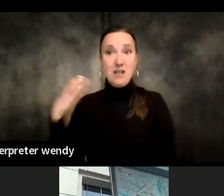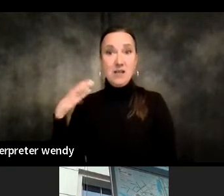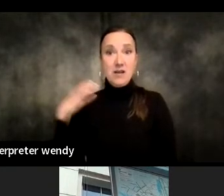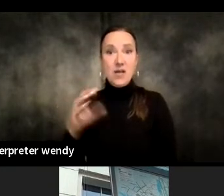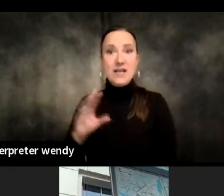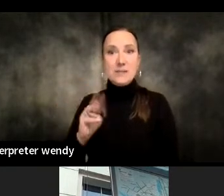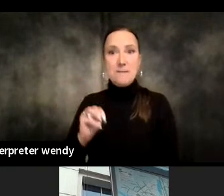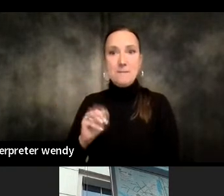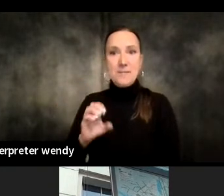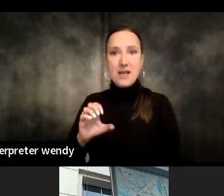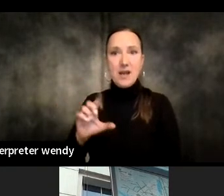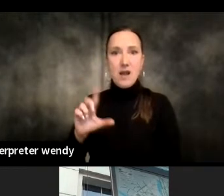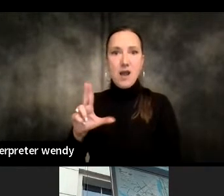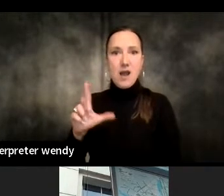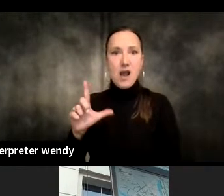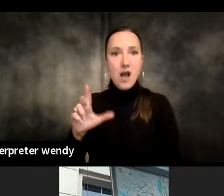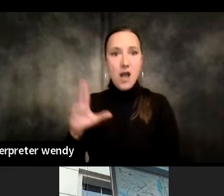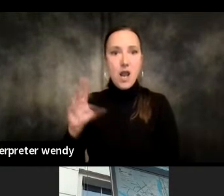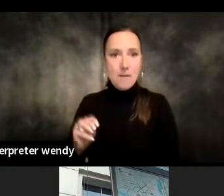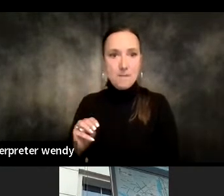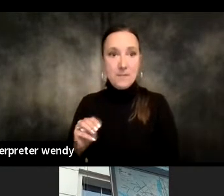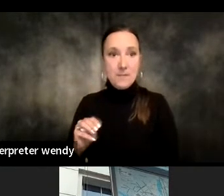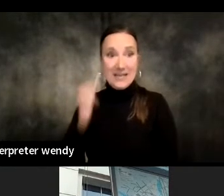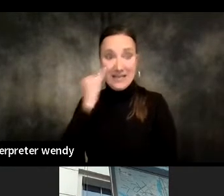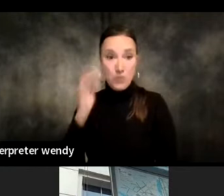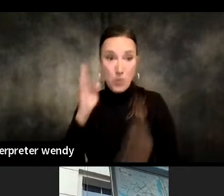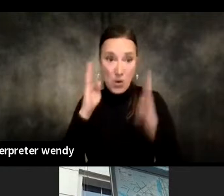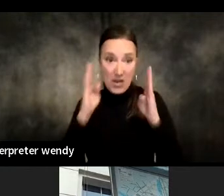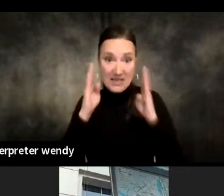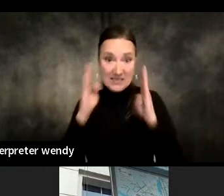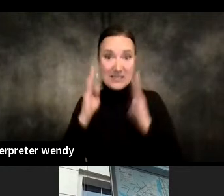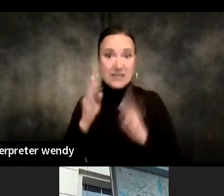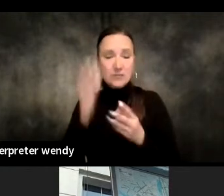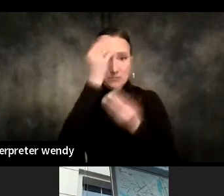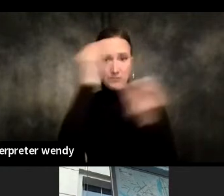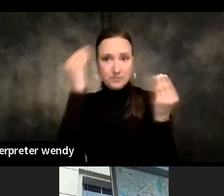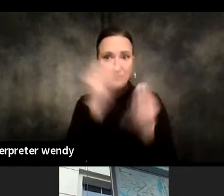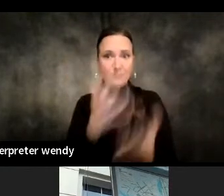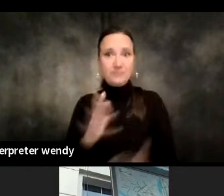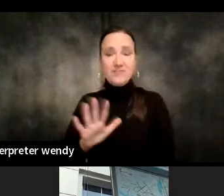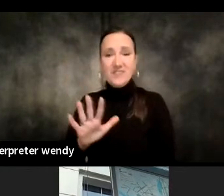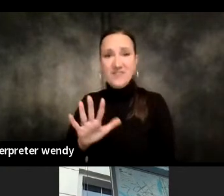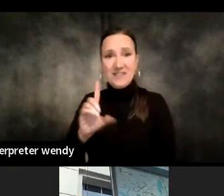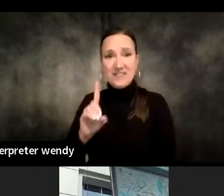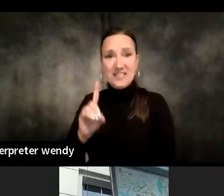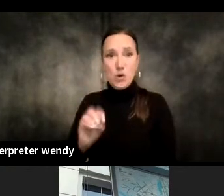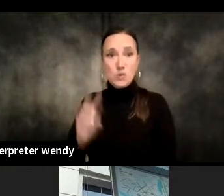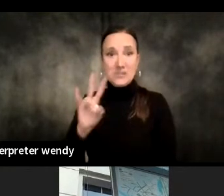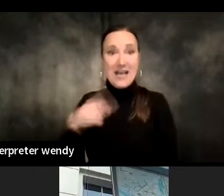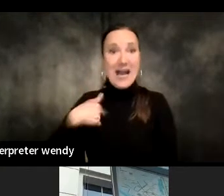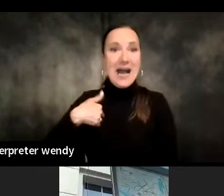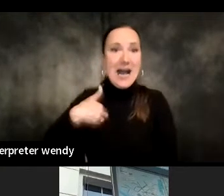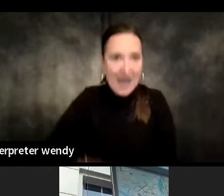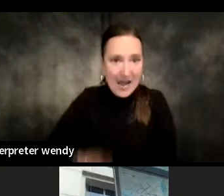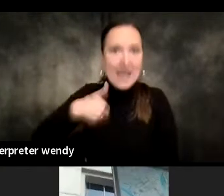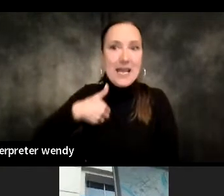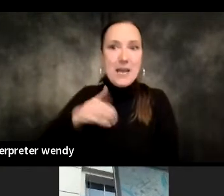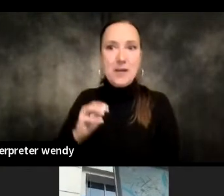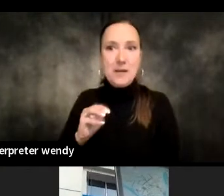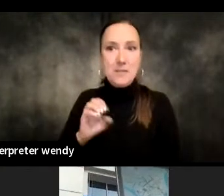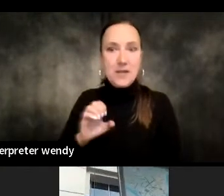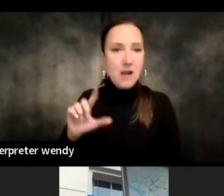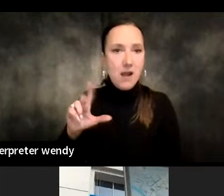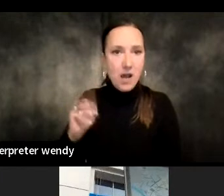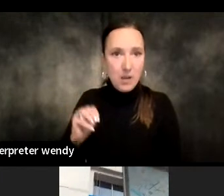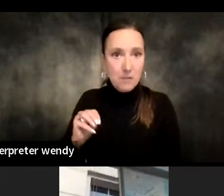McCullum. And so all of my constituents, if you're listening tonight, I'd like you to know that in 5D07, I am your commissioner. I'm here for you and